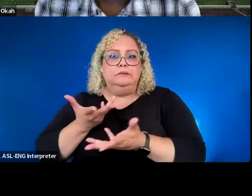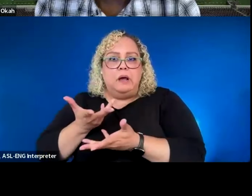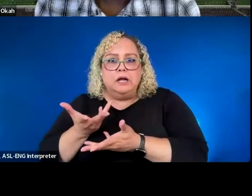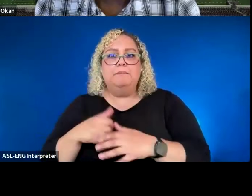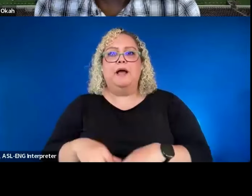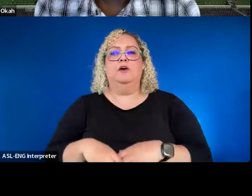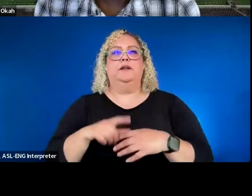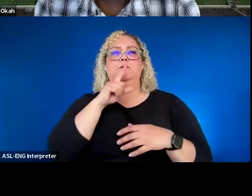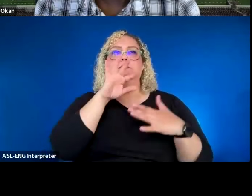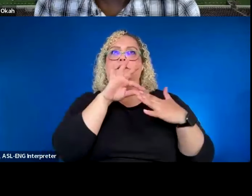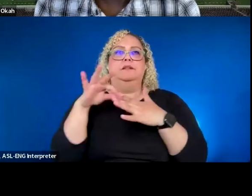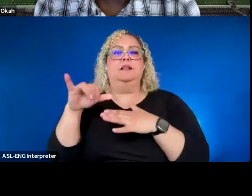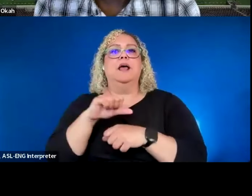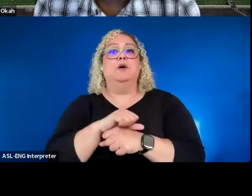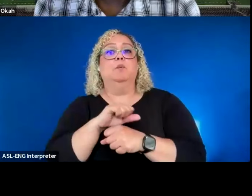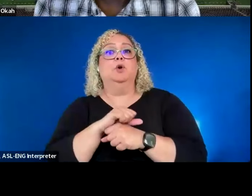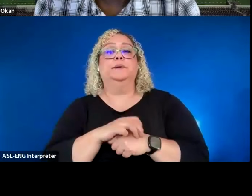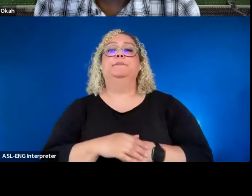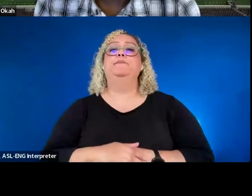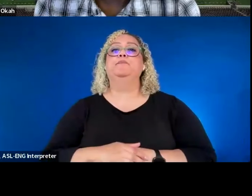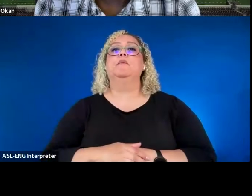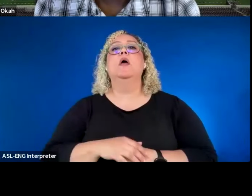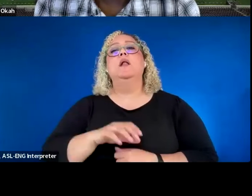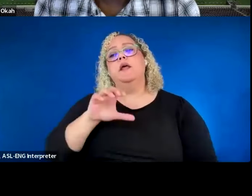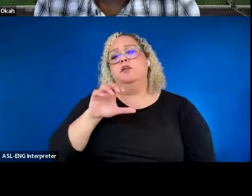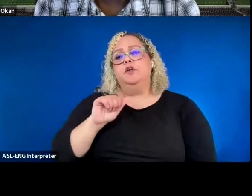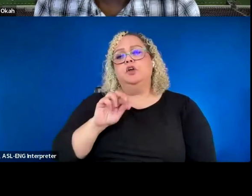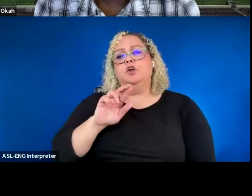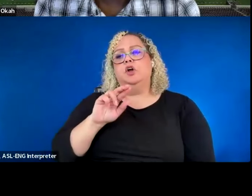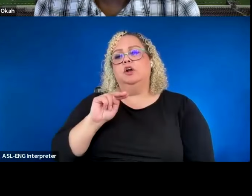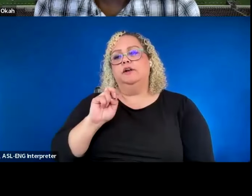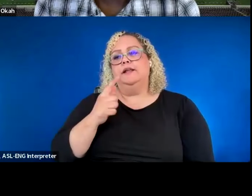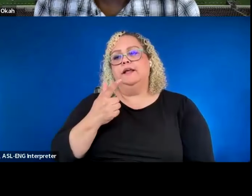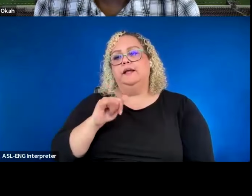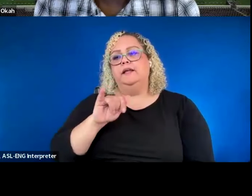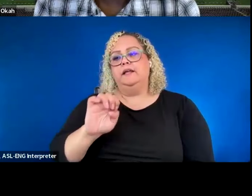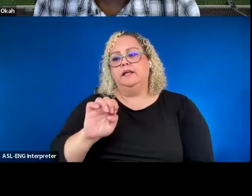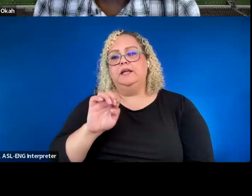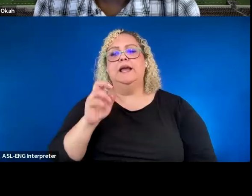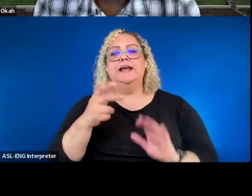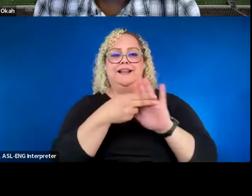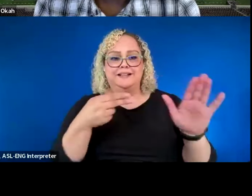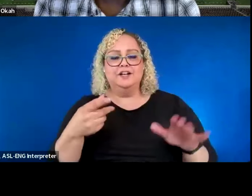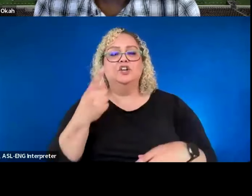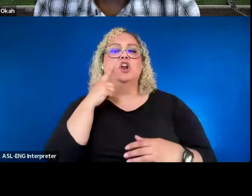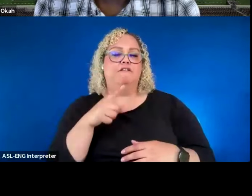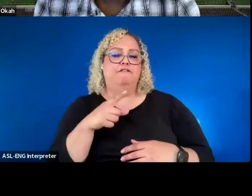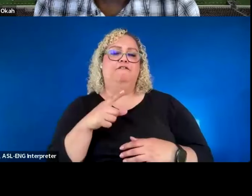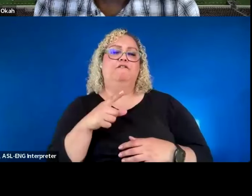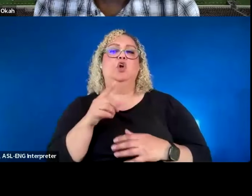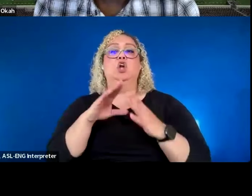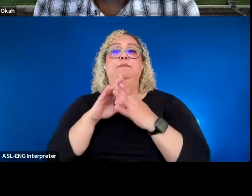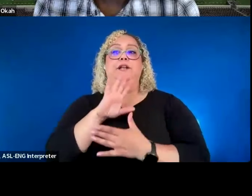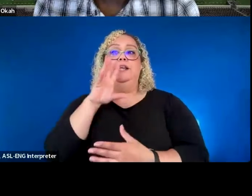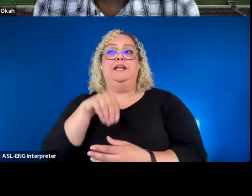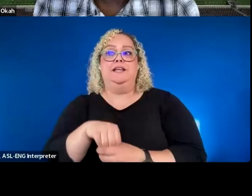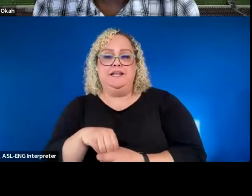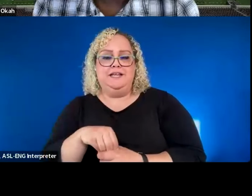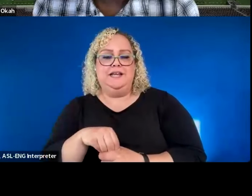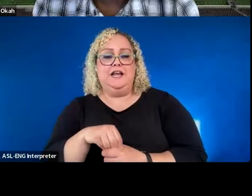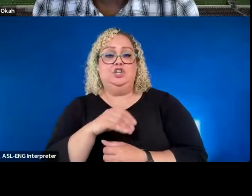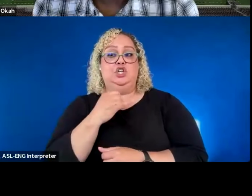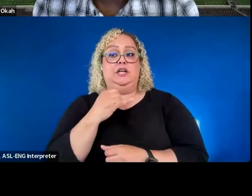the community engaged, the Carnegie designation of community engaged campuses, and how that can be a very important